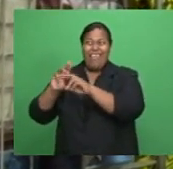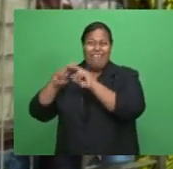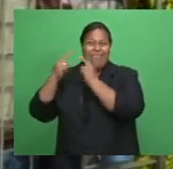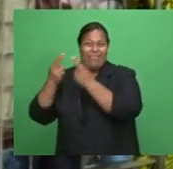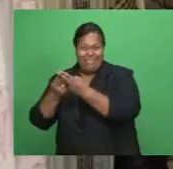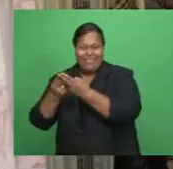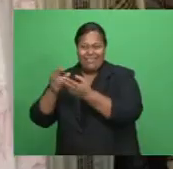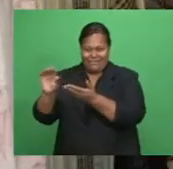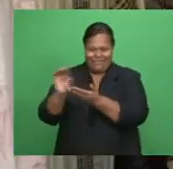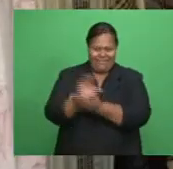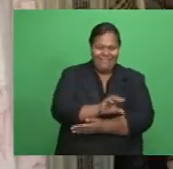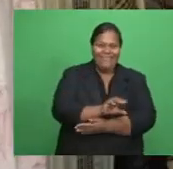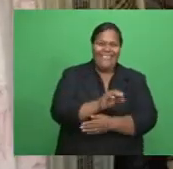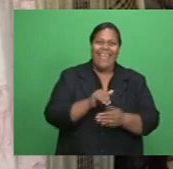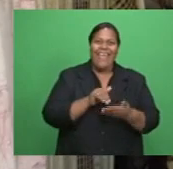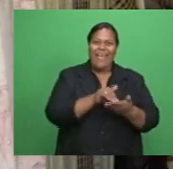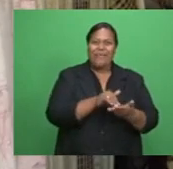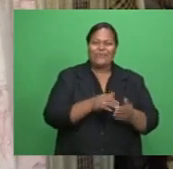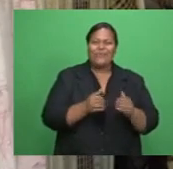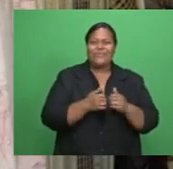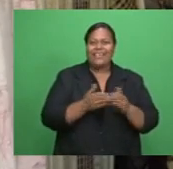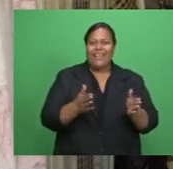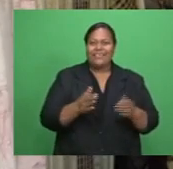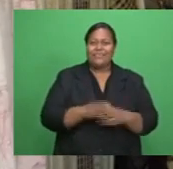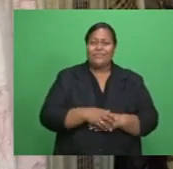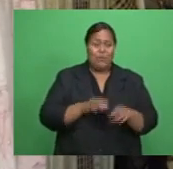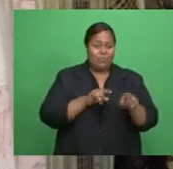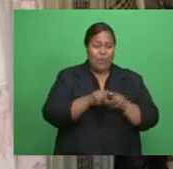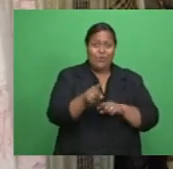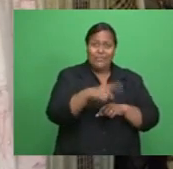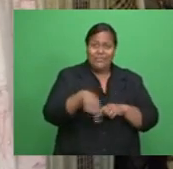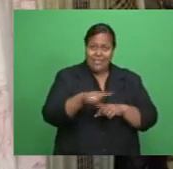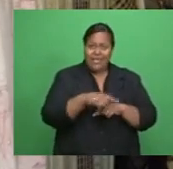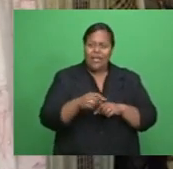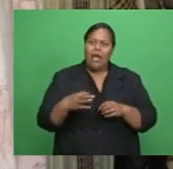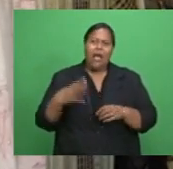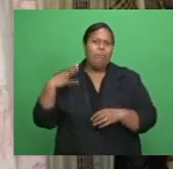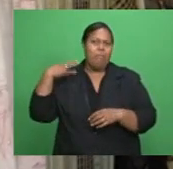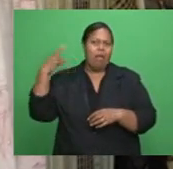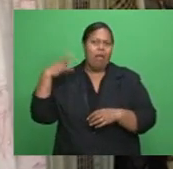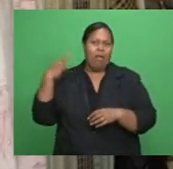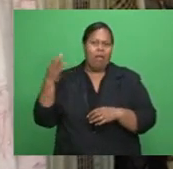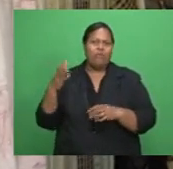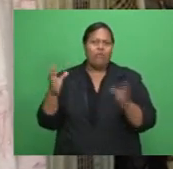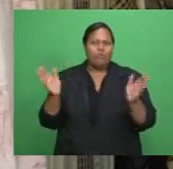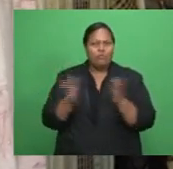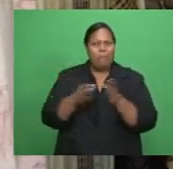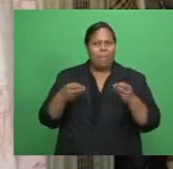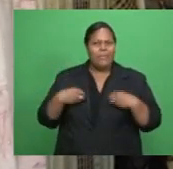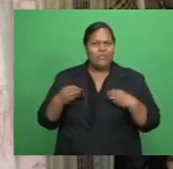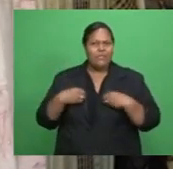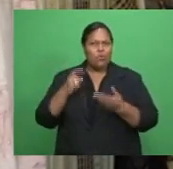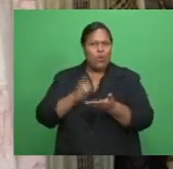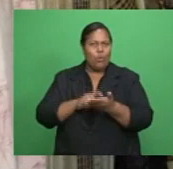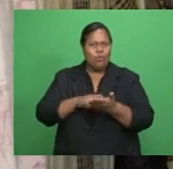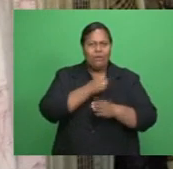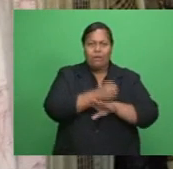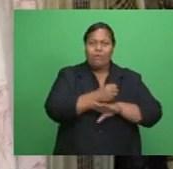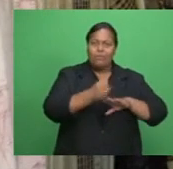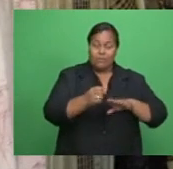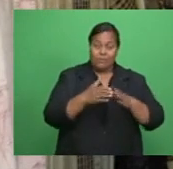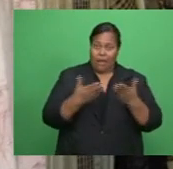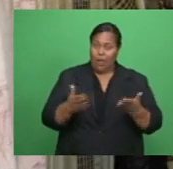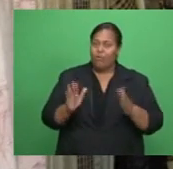again. Most of these vendors have applied for micro, small and medium enterprise loans from the government and are awaiting